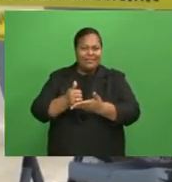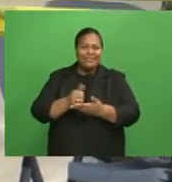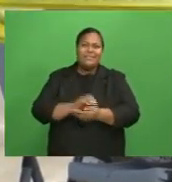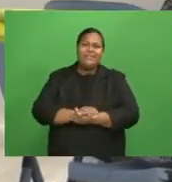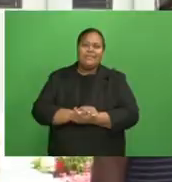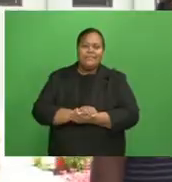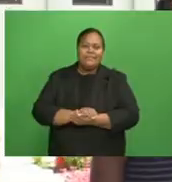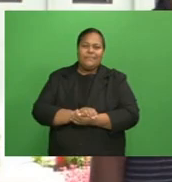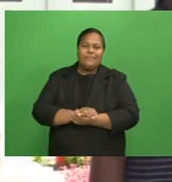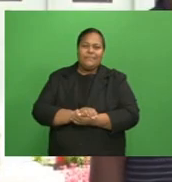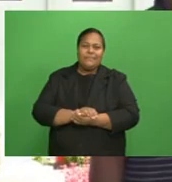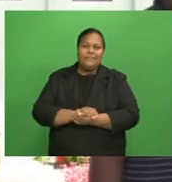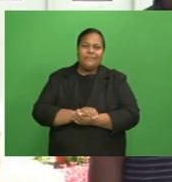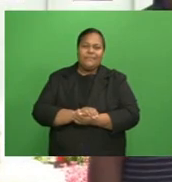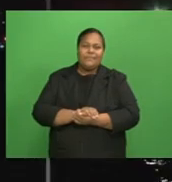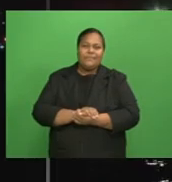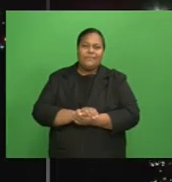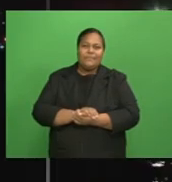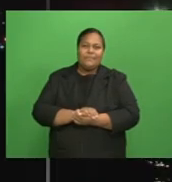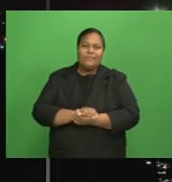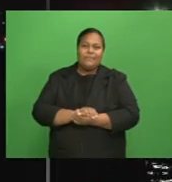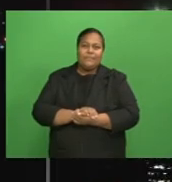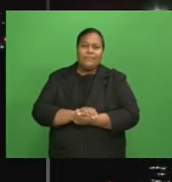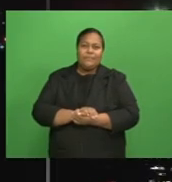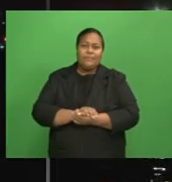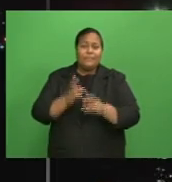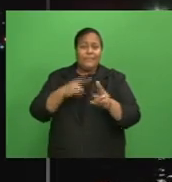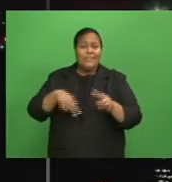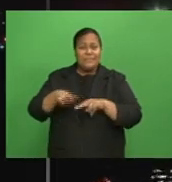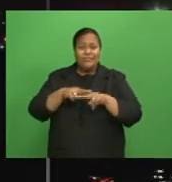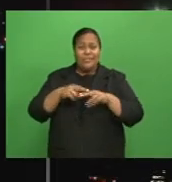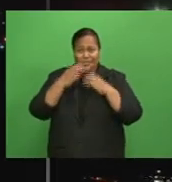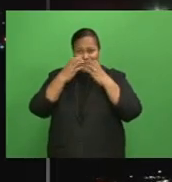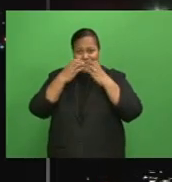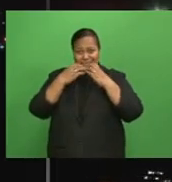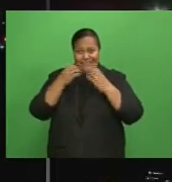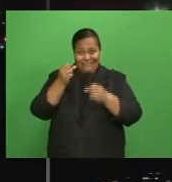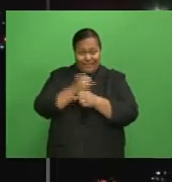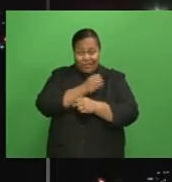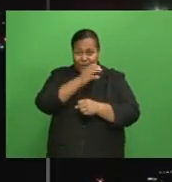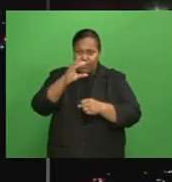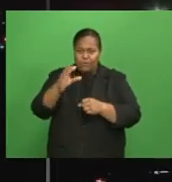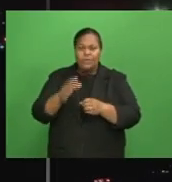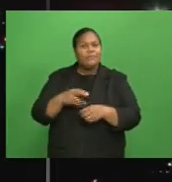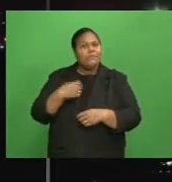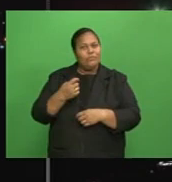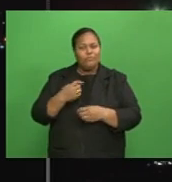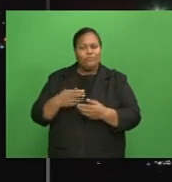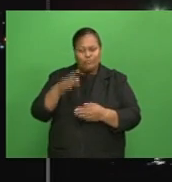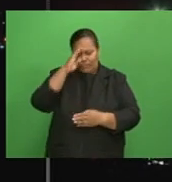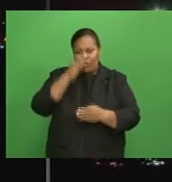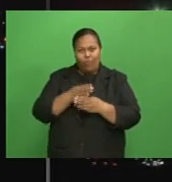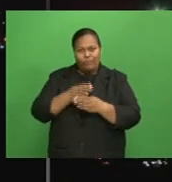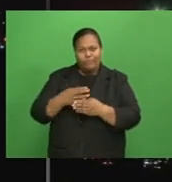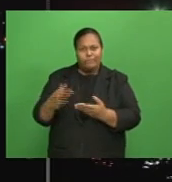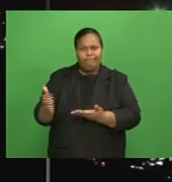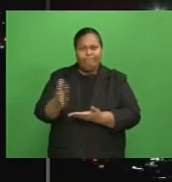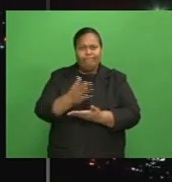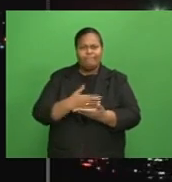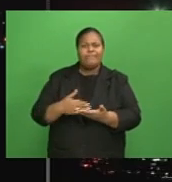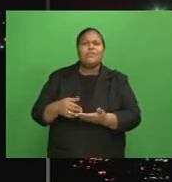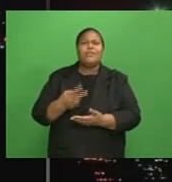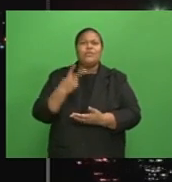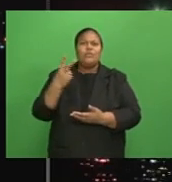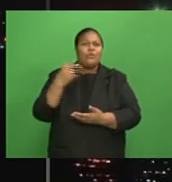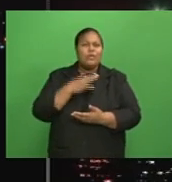Nanunga, FBC News. The Fiji Sugar Corporation hopes to rake in close to $200 million from sugar and